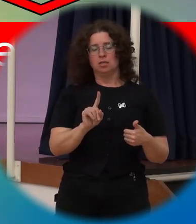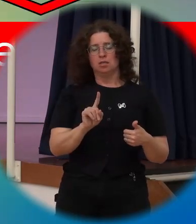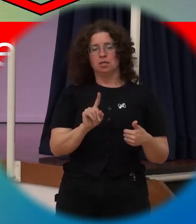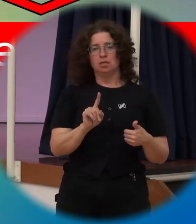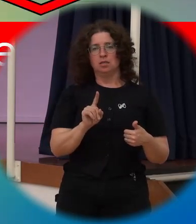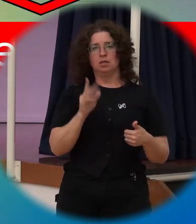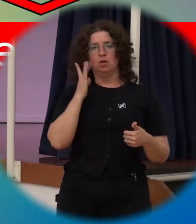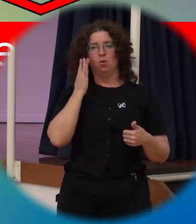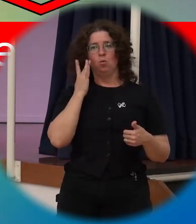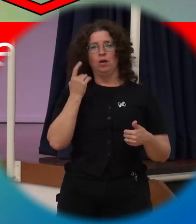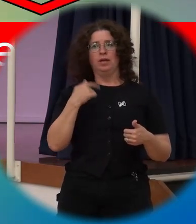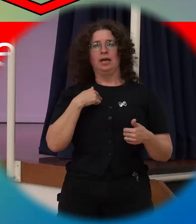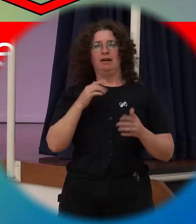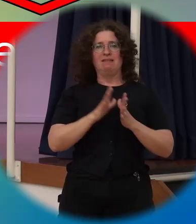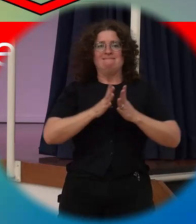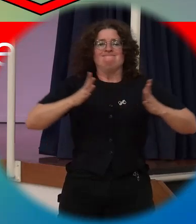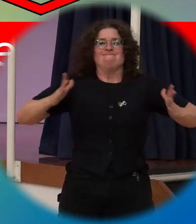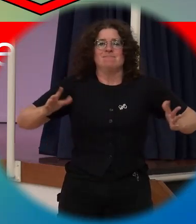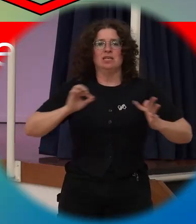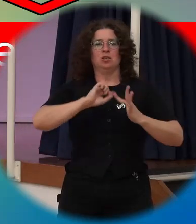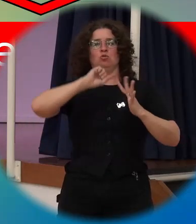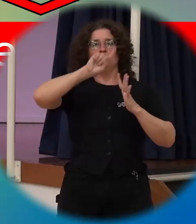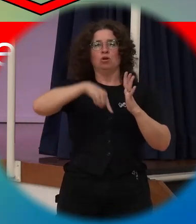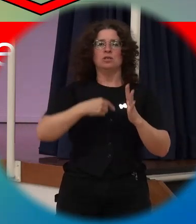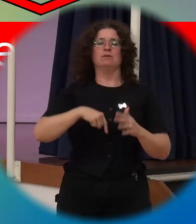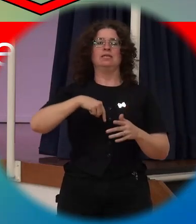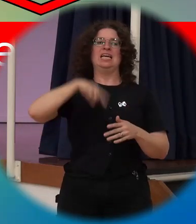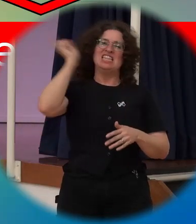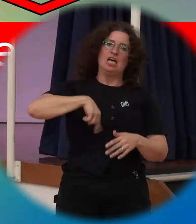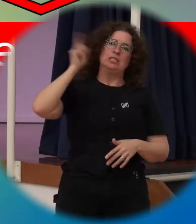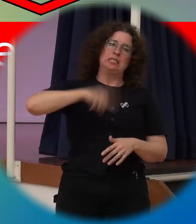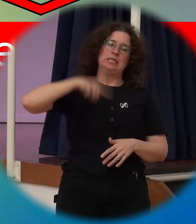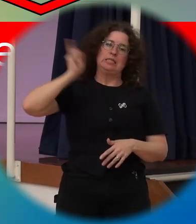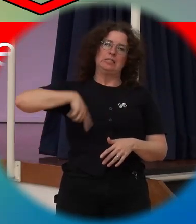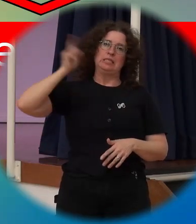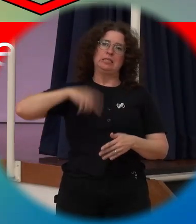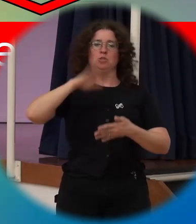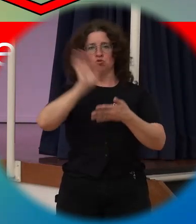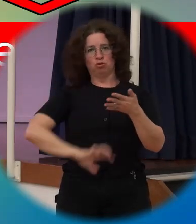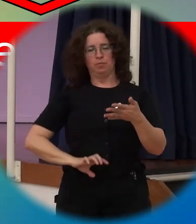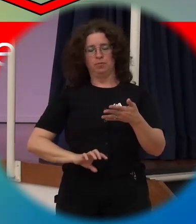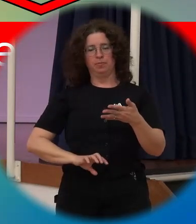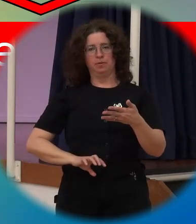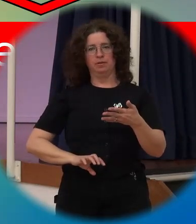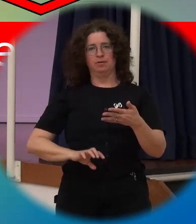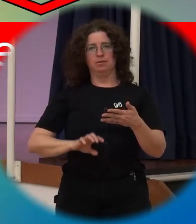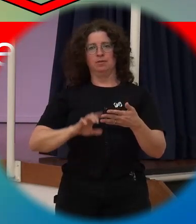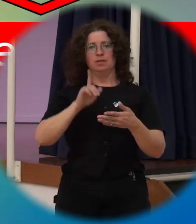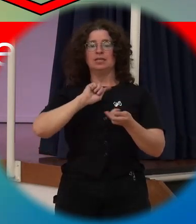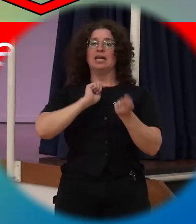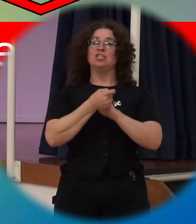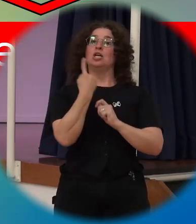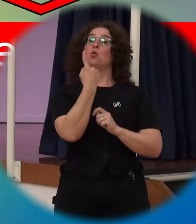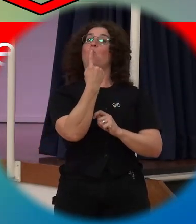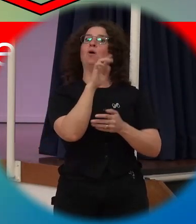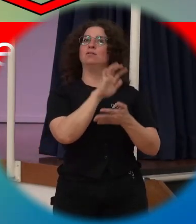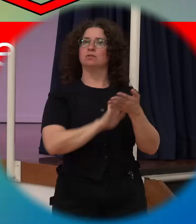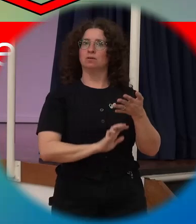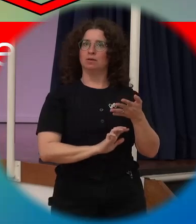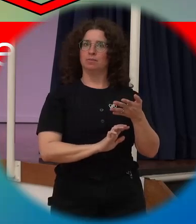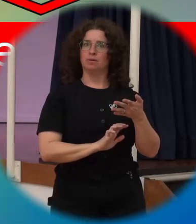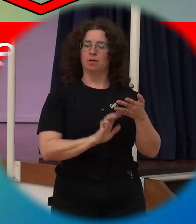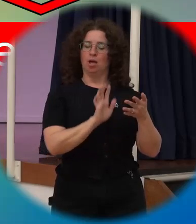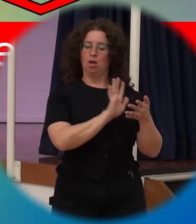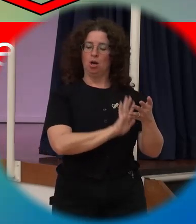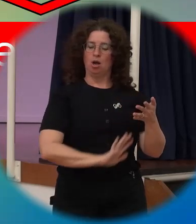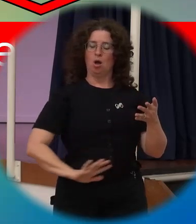when we have very, very large projects with thousands of scripts. In this case, we can modify just one script, and all our code